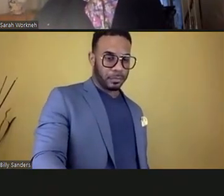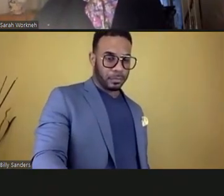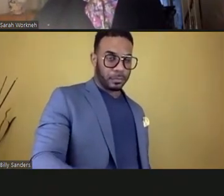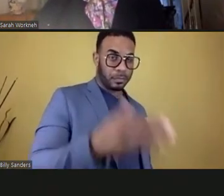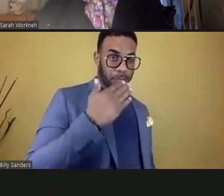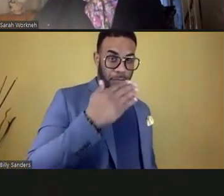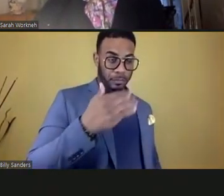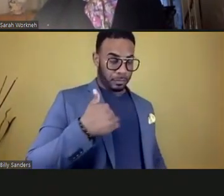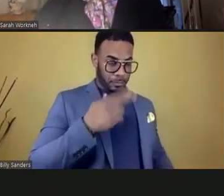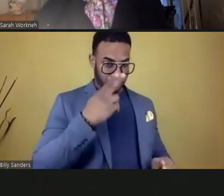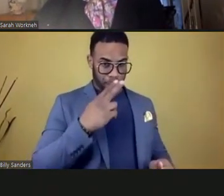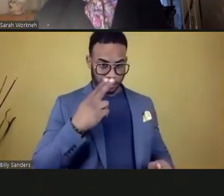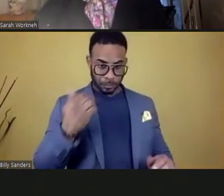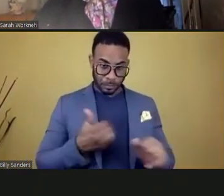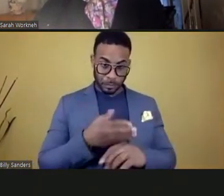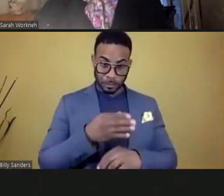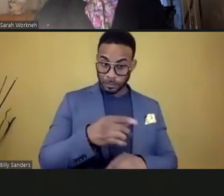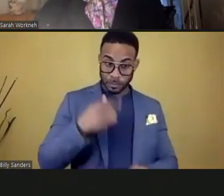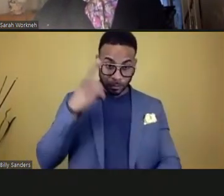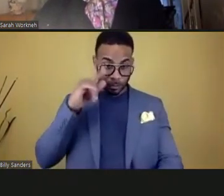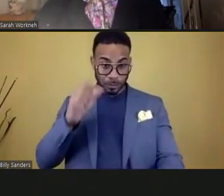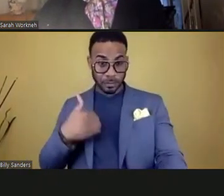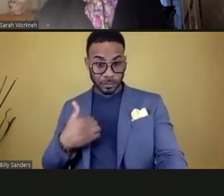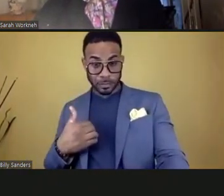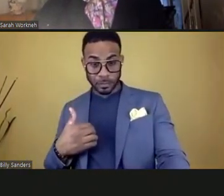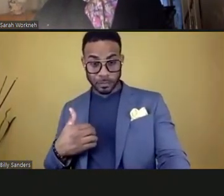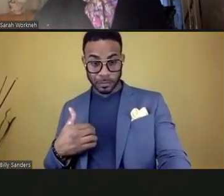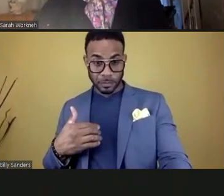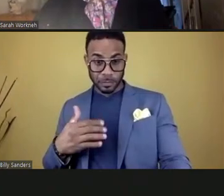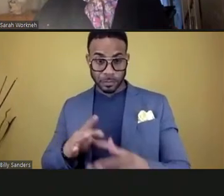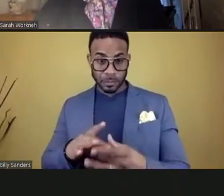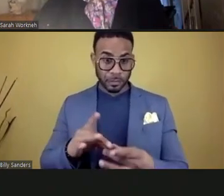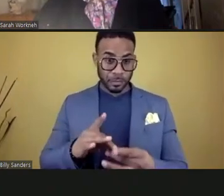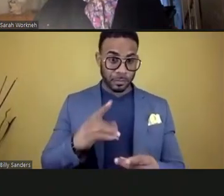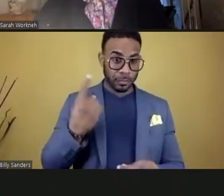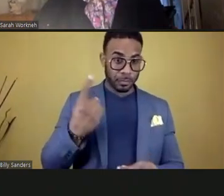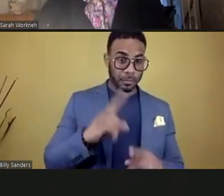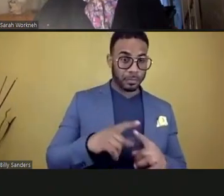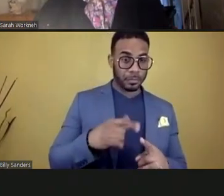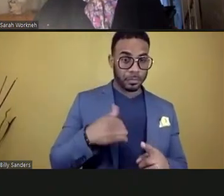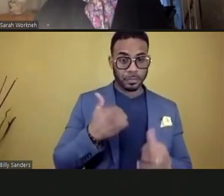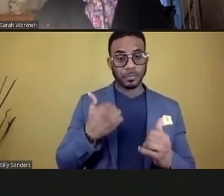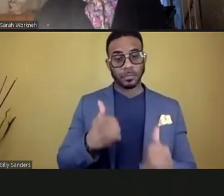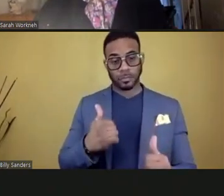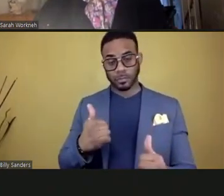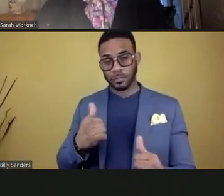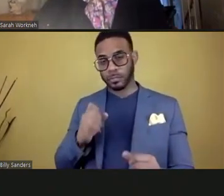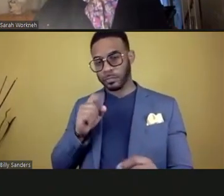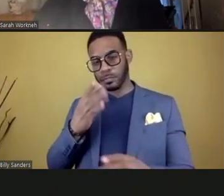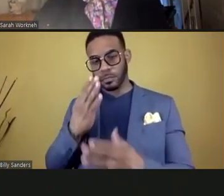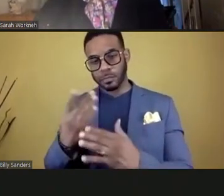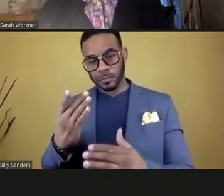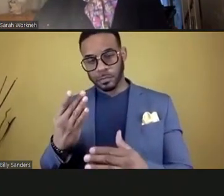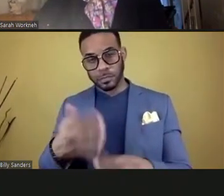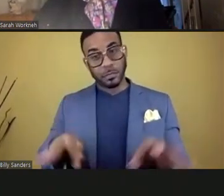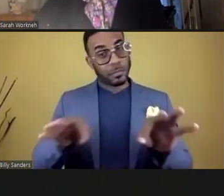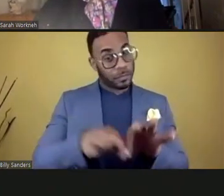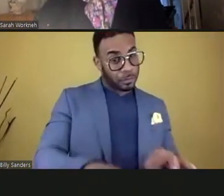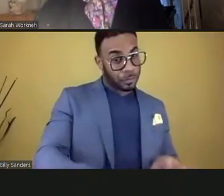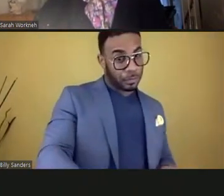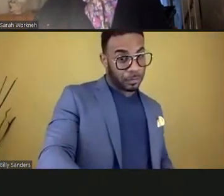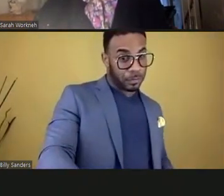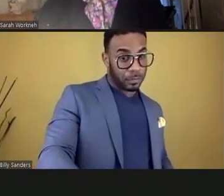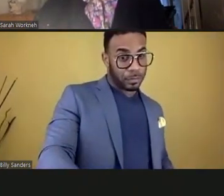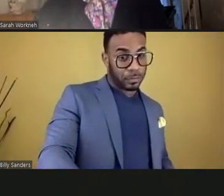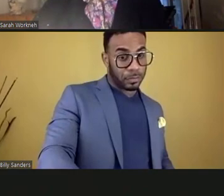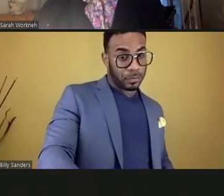I'm honored to go after you. I think you have said it all, but I'll try to contribute something of worth to